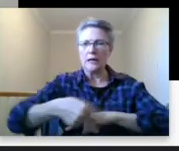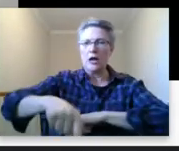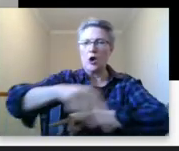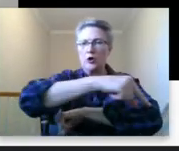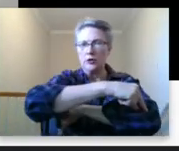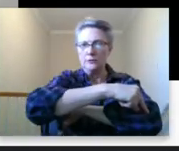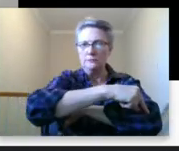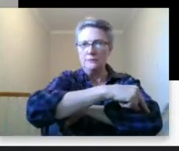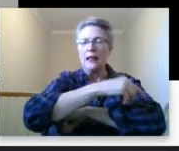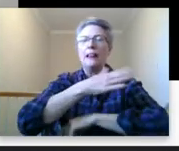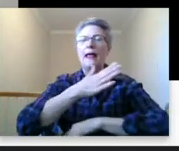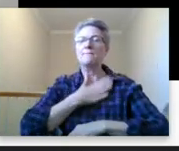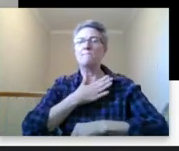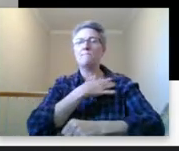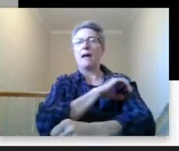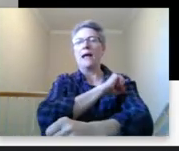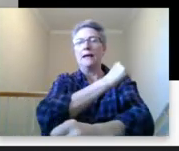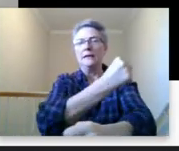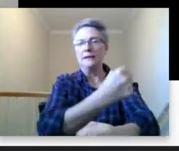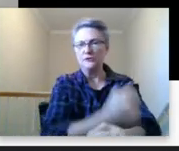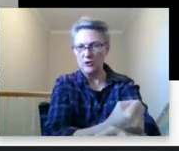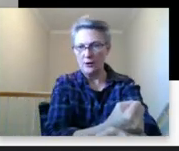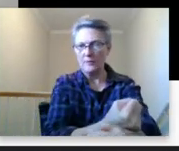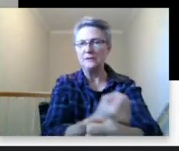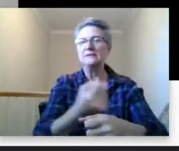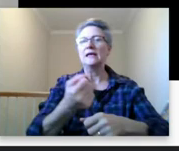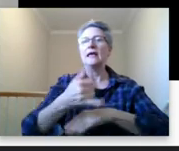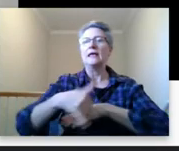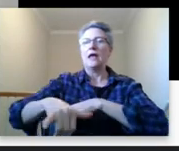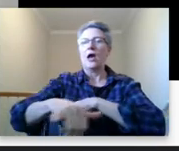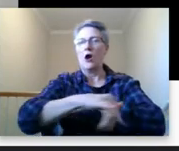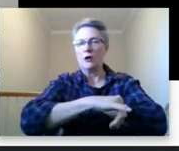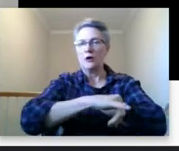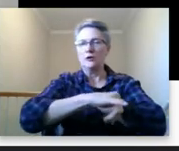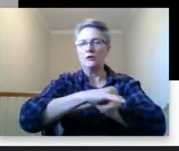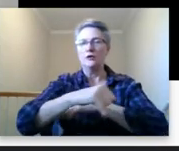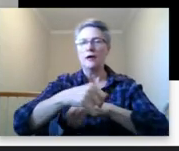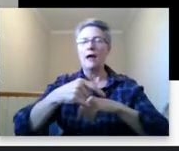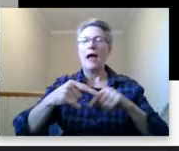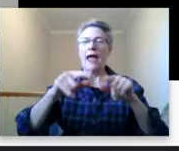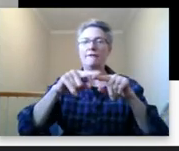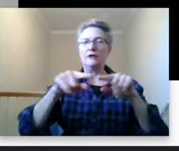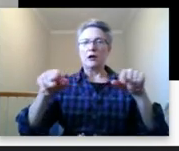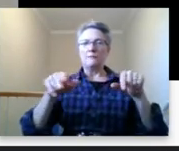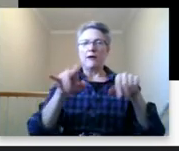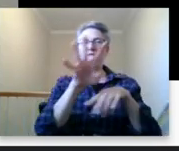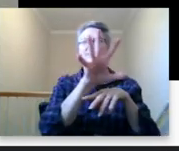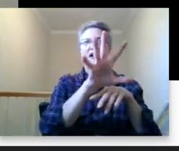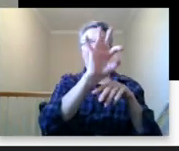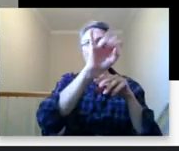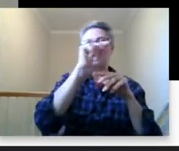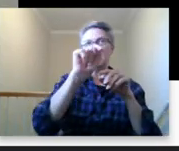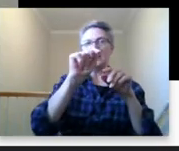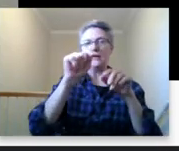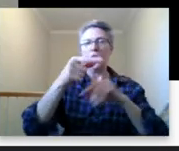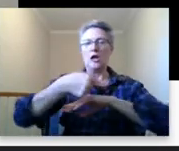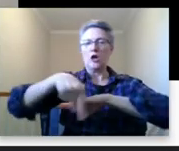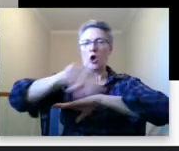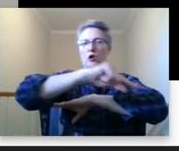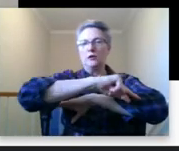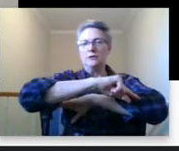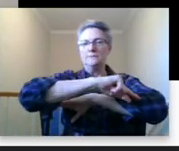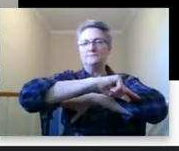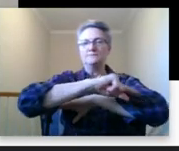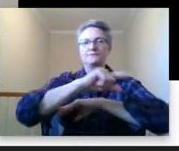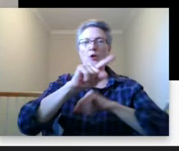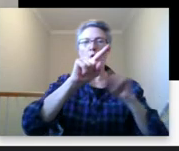Miss Sharma's backyard. So I have a garden that's about 5 feet. So I'm going to draw that on my grid paper here. So I've got